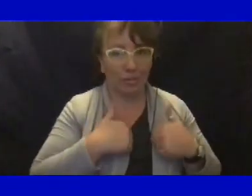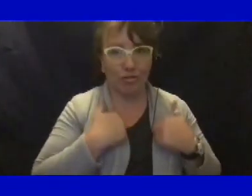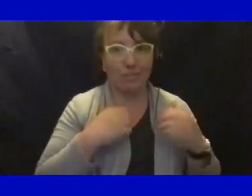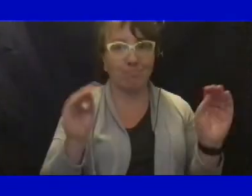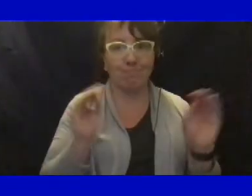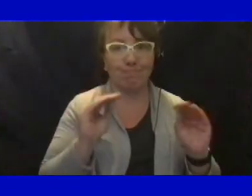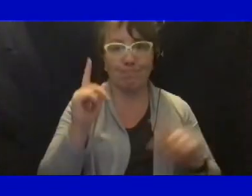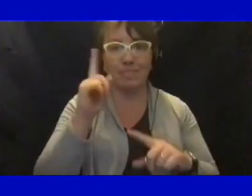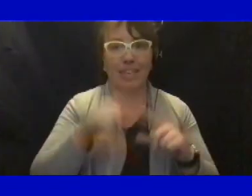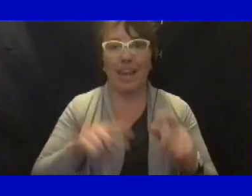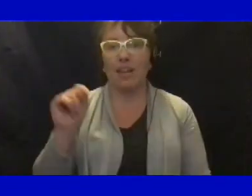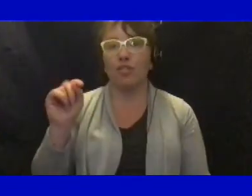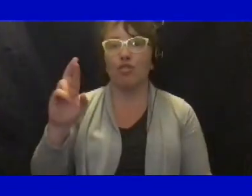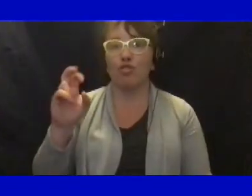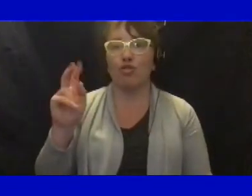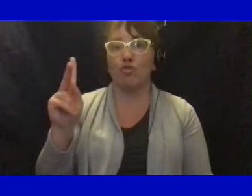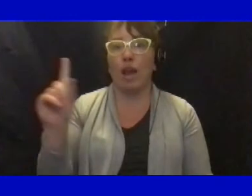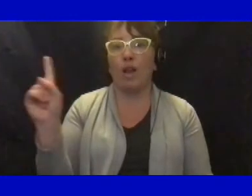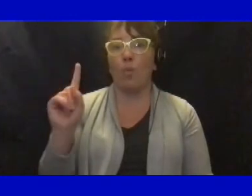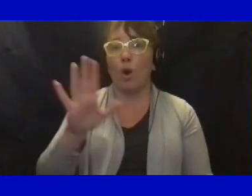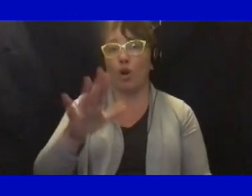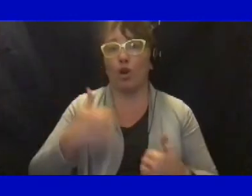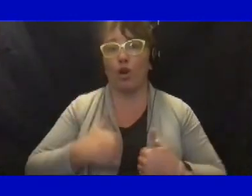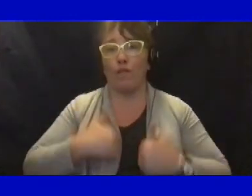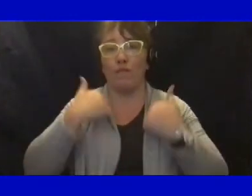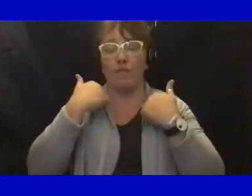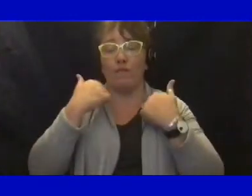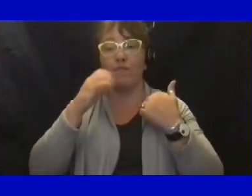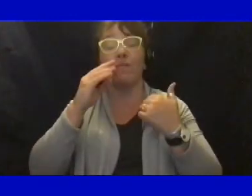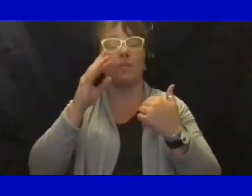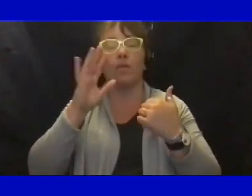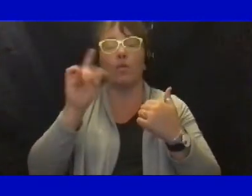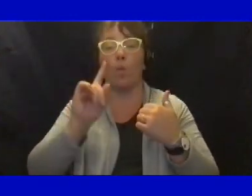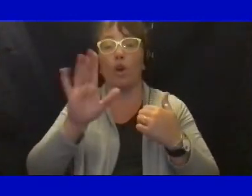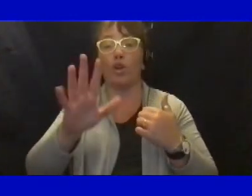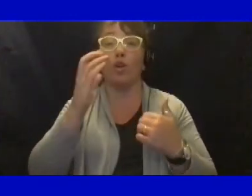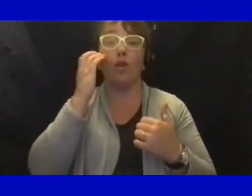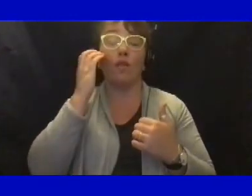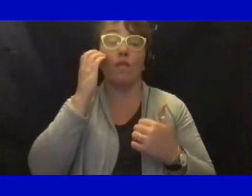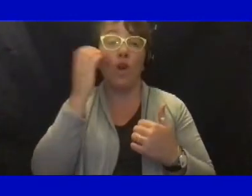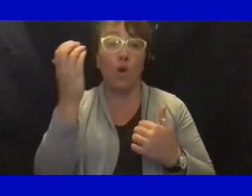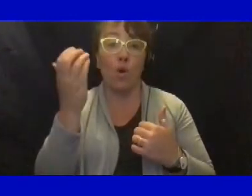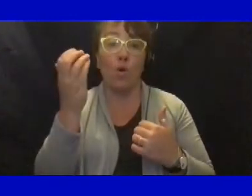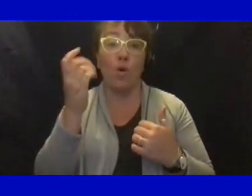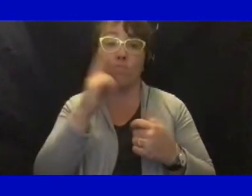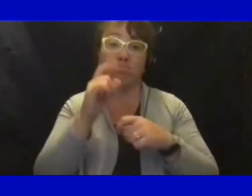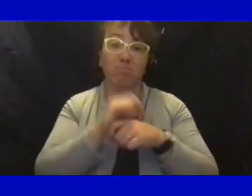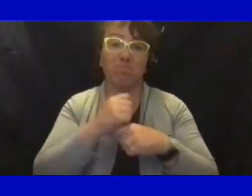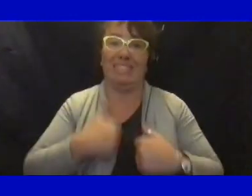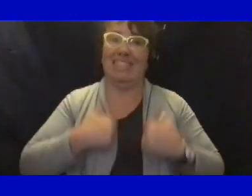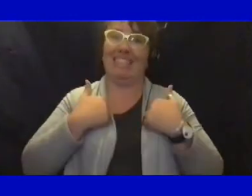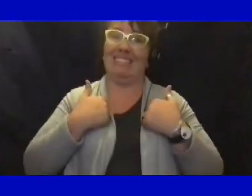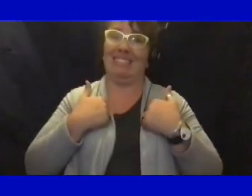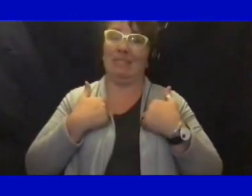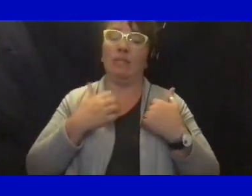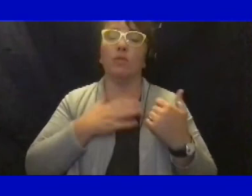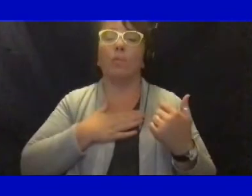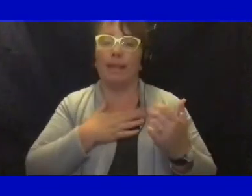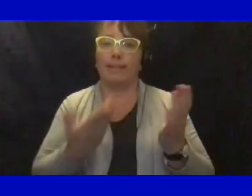where that phone resides. So we encourage you to go onto Rivco Ready, it's